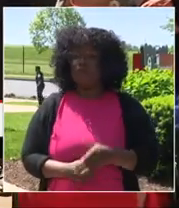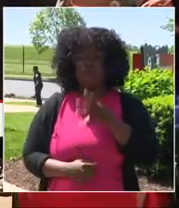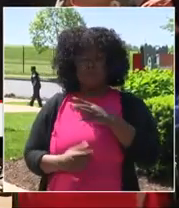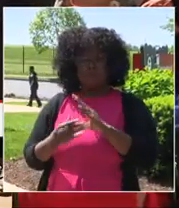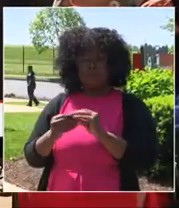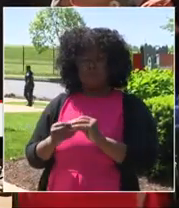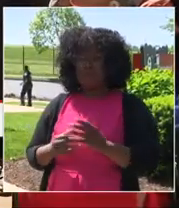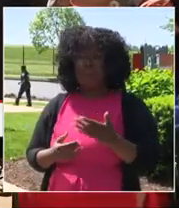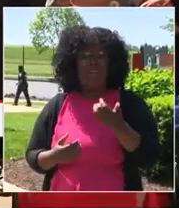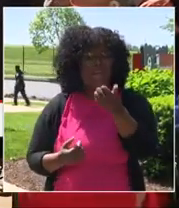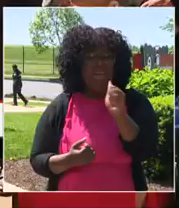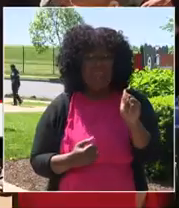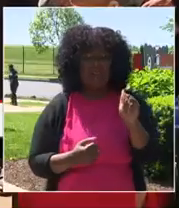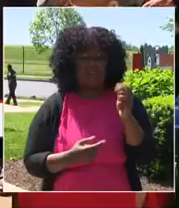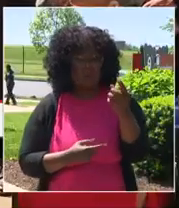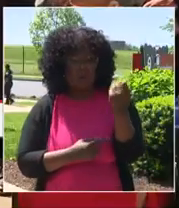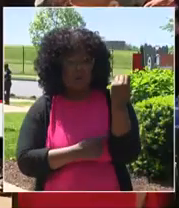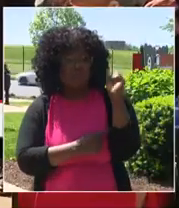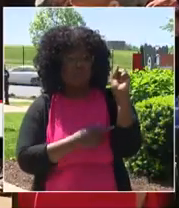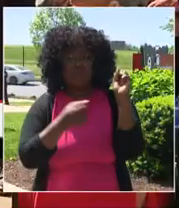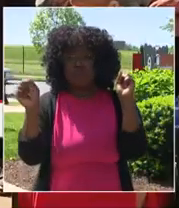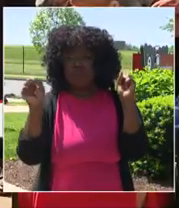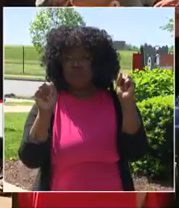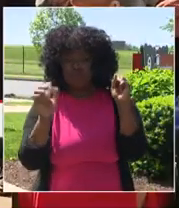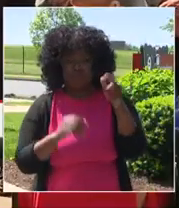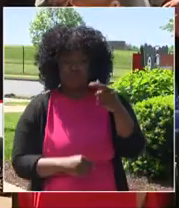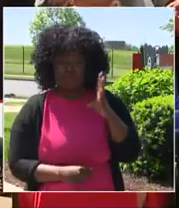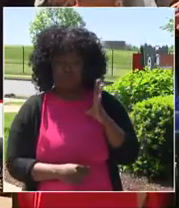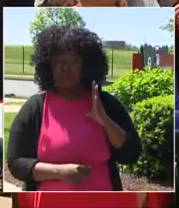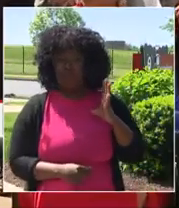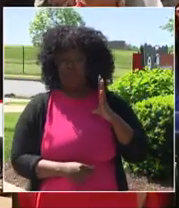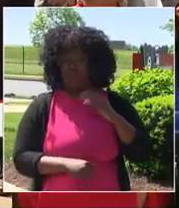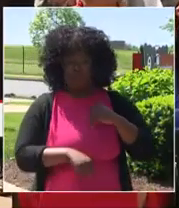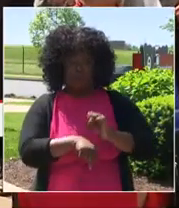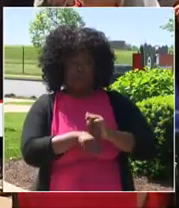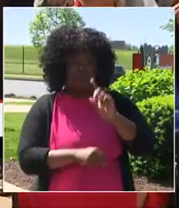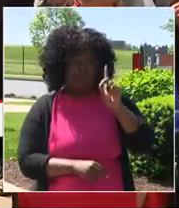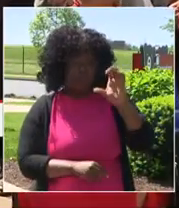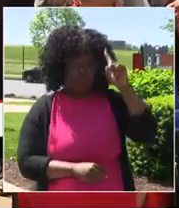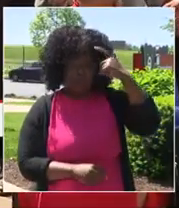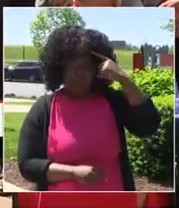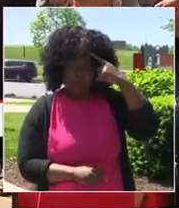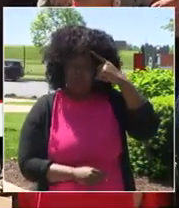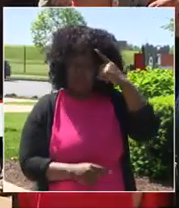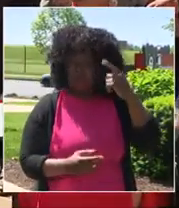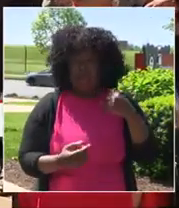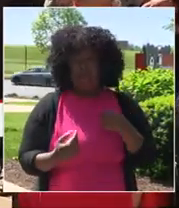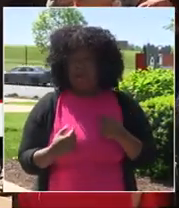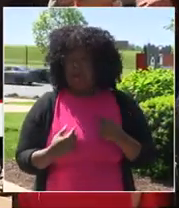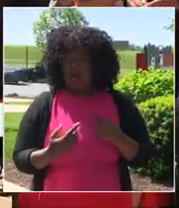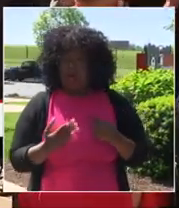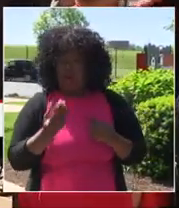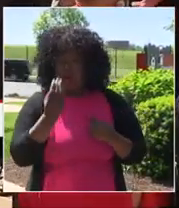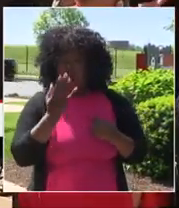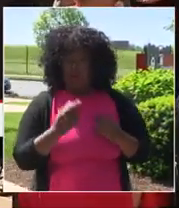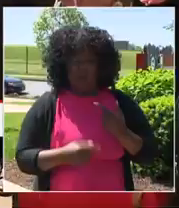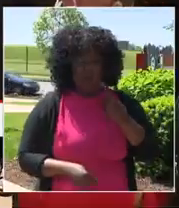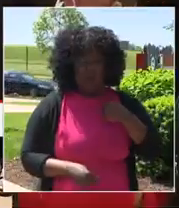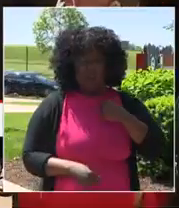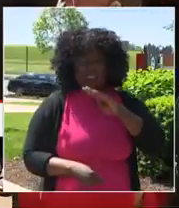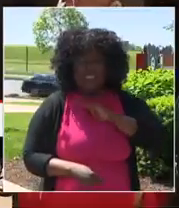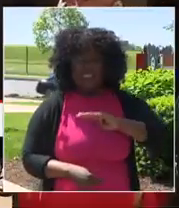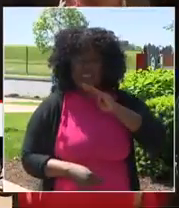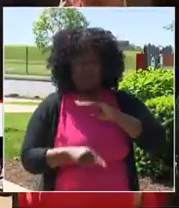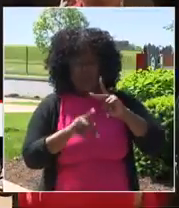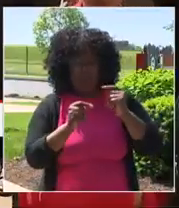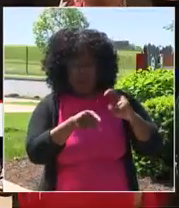phone calls too. But if I have to break your phone lines to get it across, blow them up. If we have to go knock on their doors and be in their halls, then we need